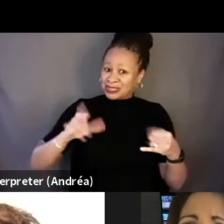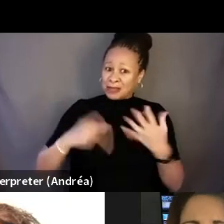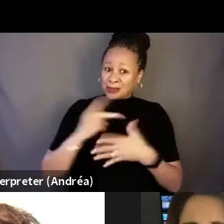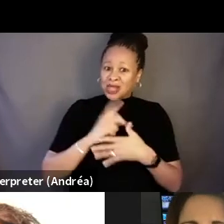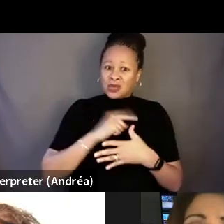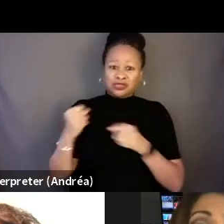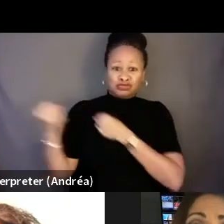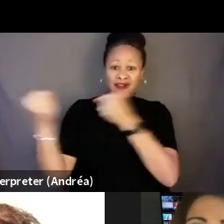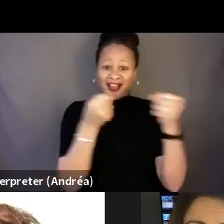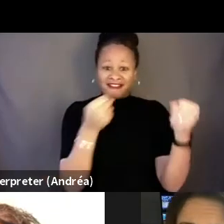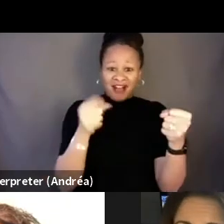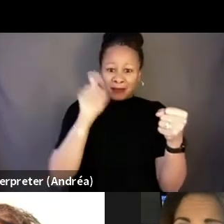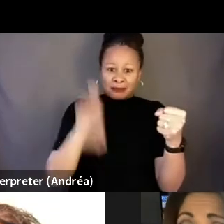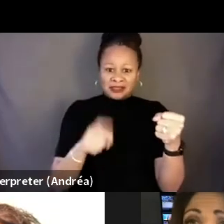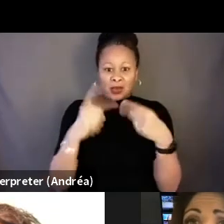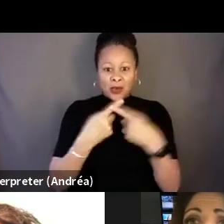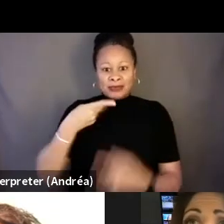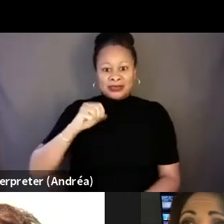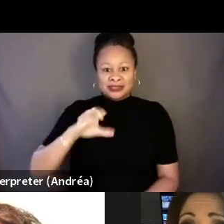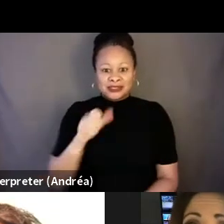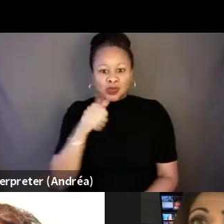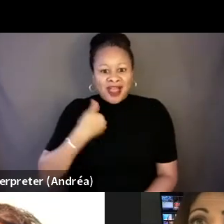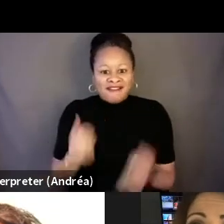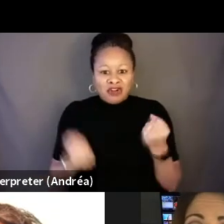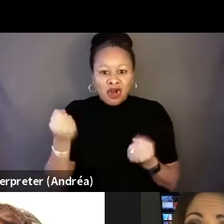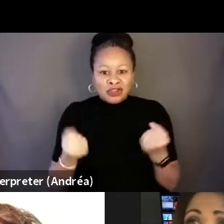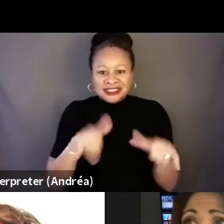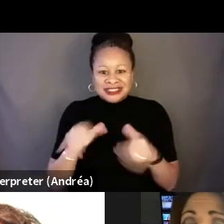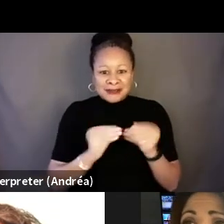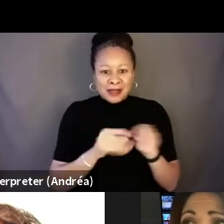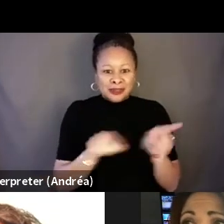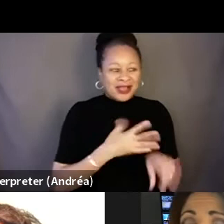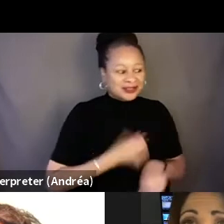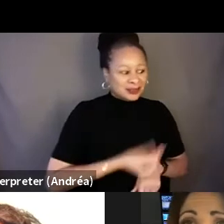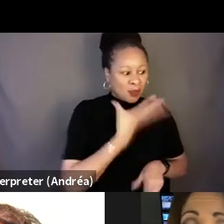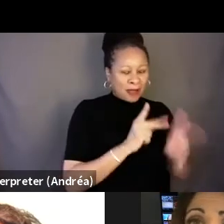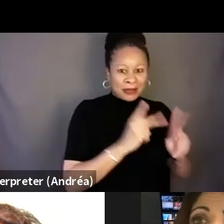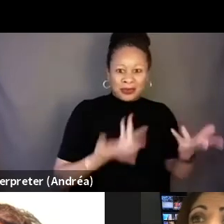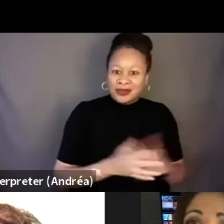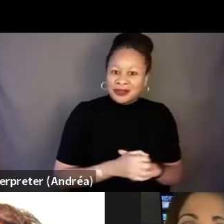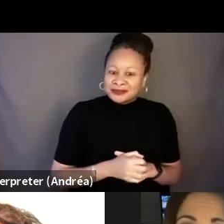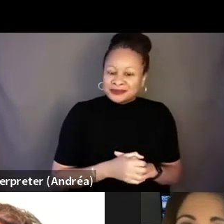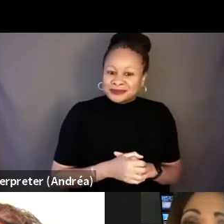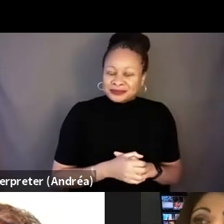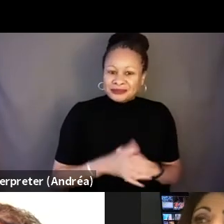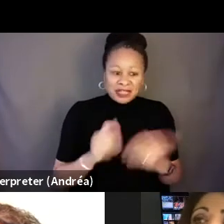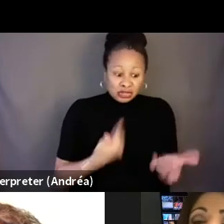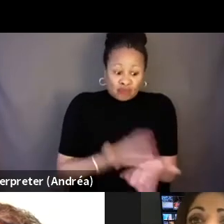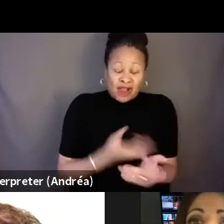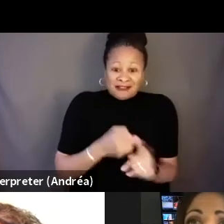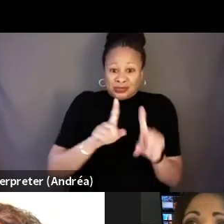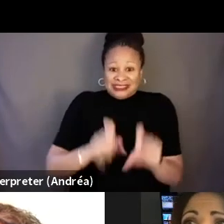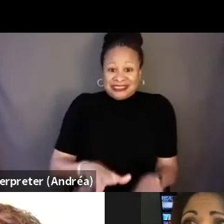drive up to the site when we know that people of color, don't have cars in the same numbers as, people who are white to get to these testing